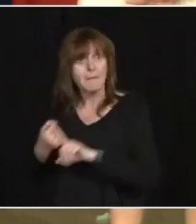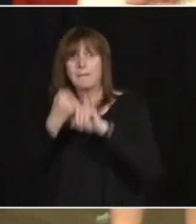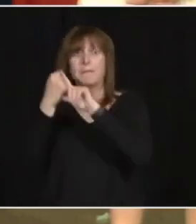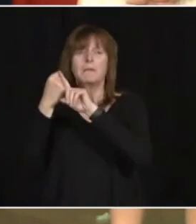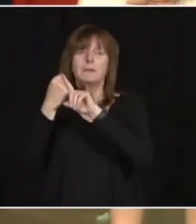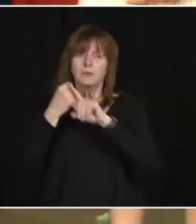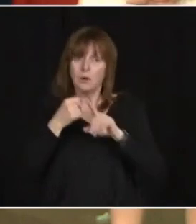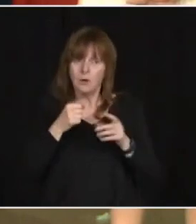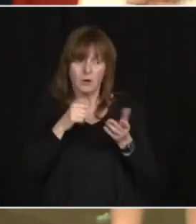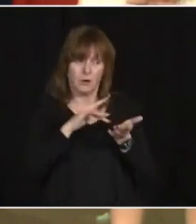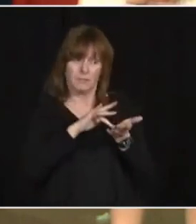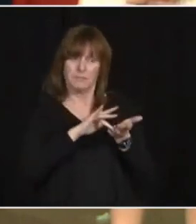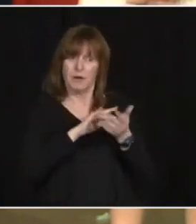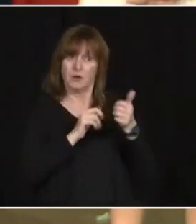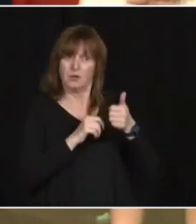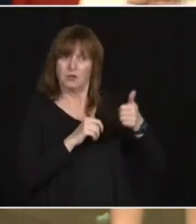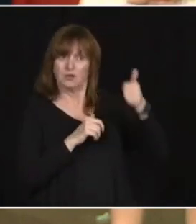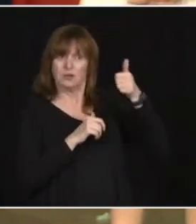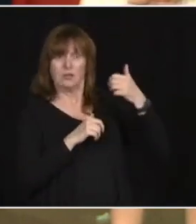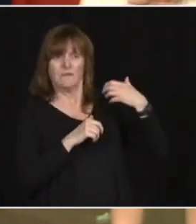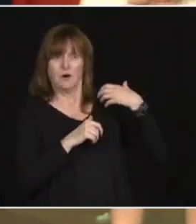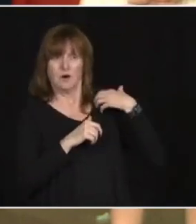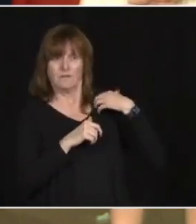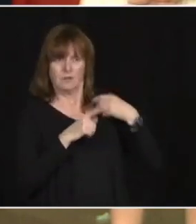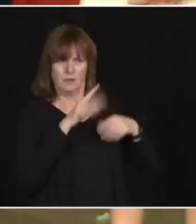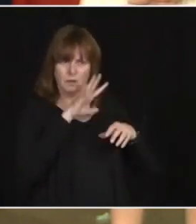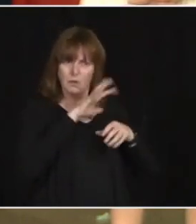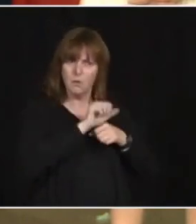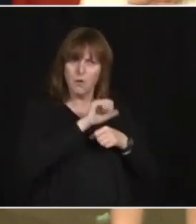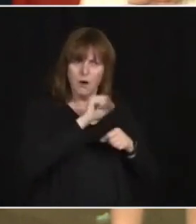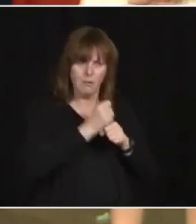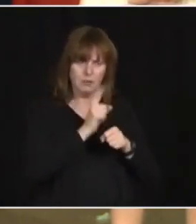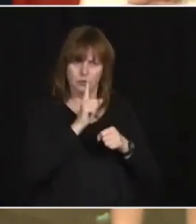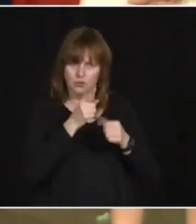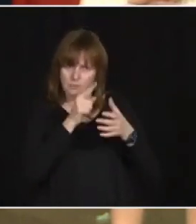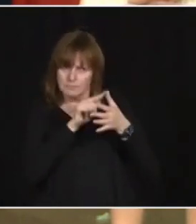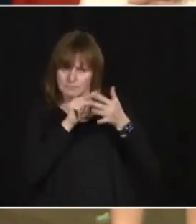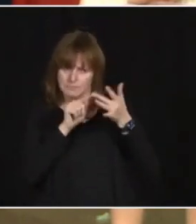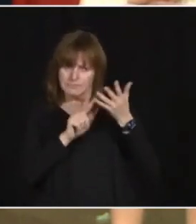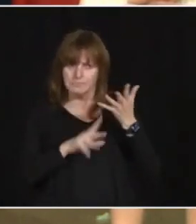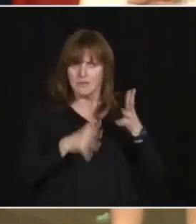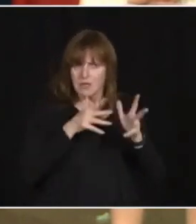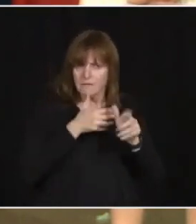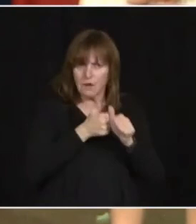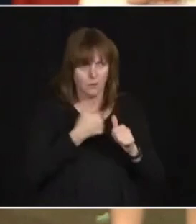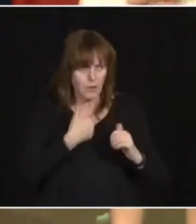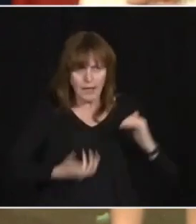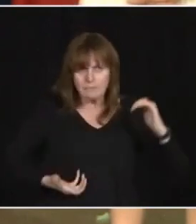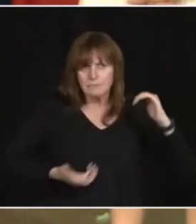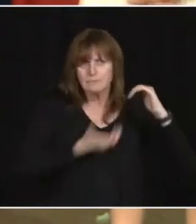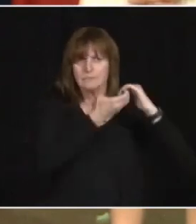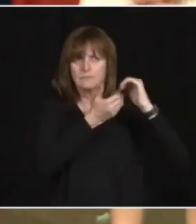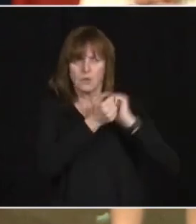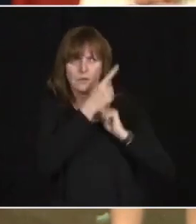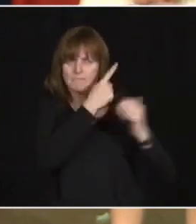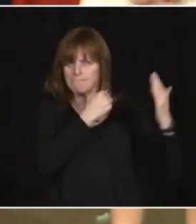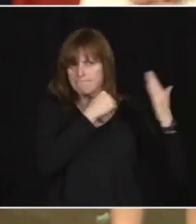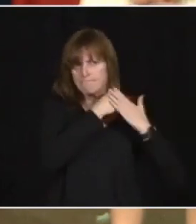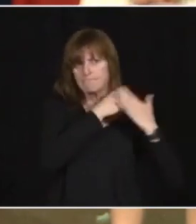hard to make sure that everything is done that can be done, and we're collaborating with him and following his advice.